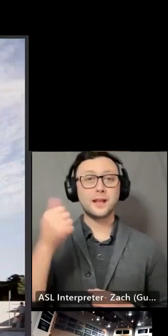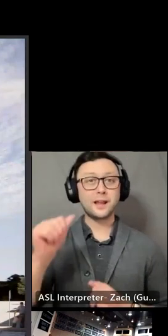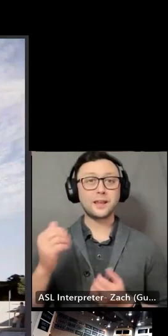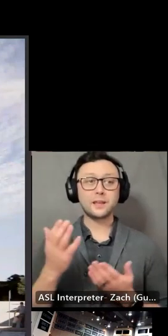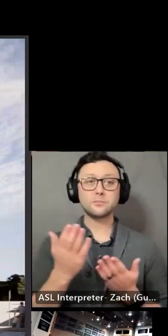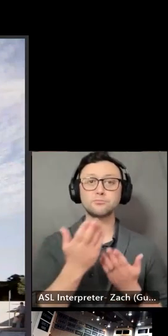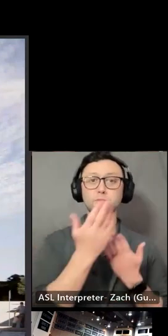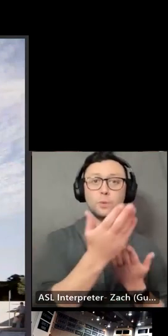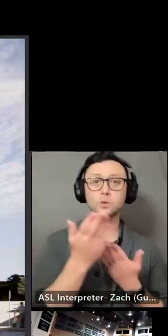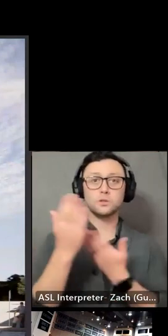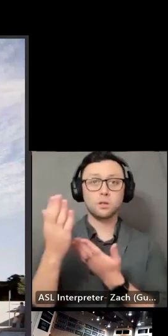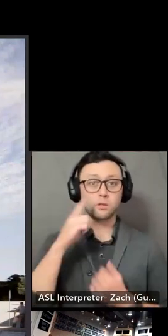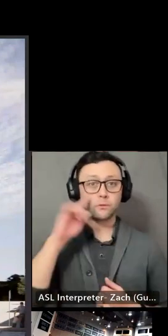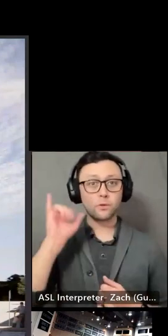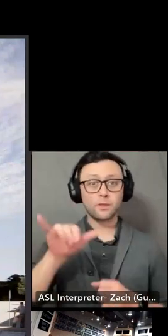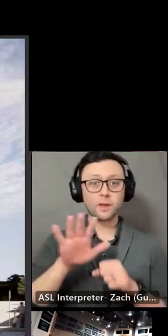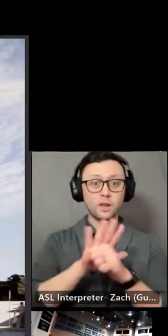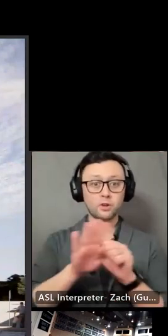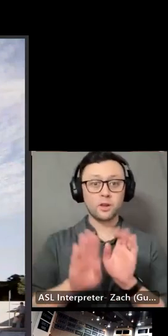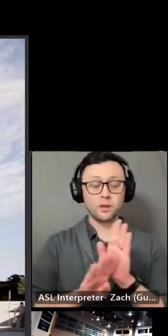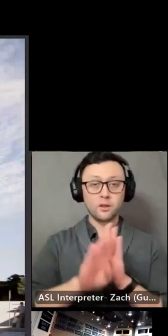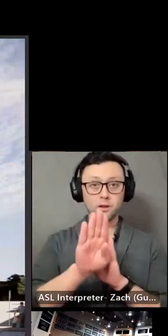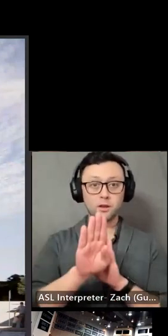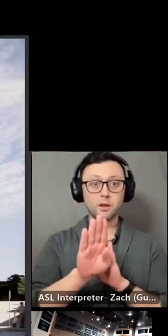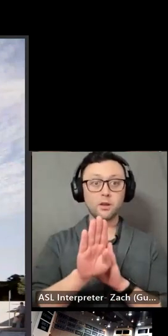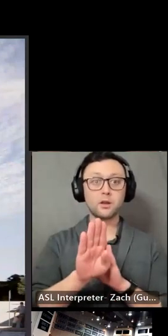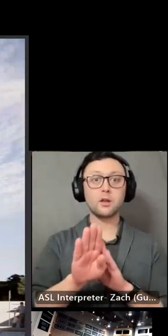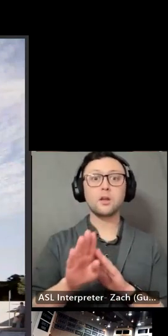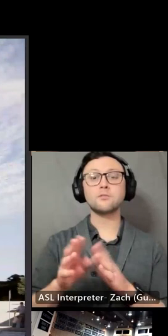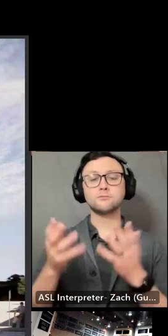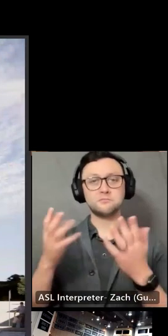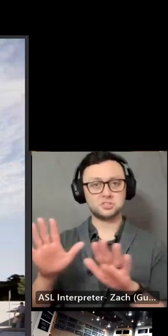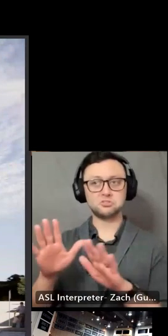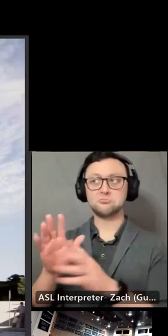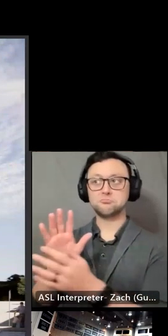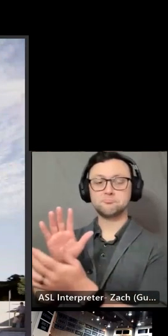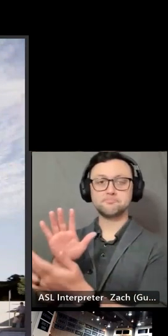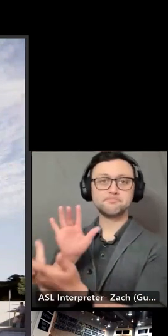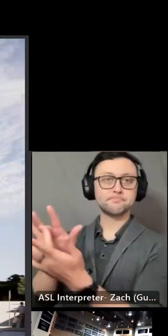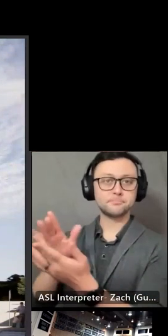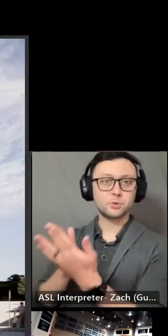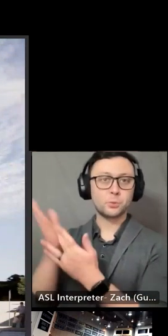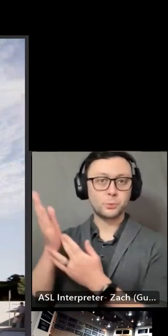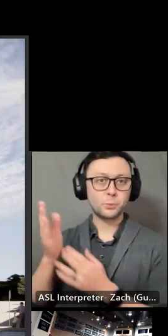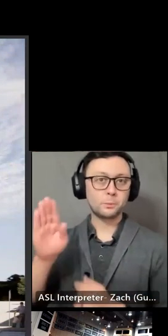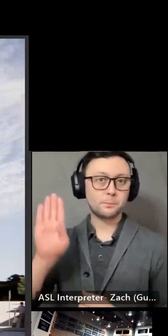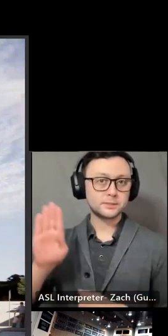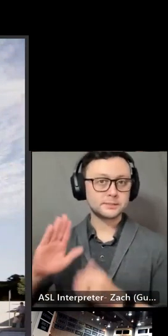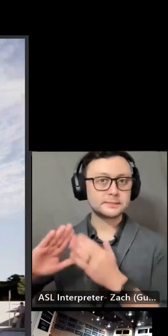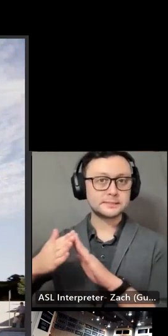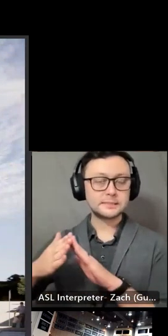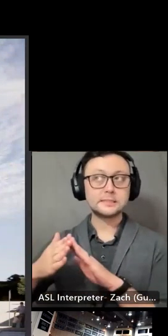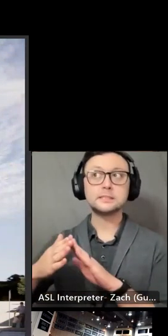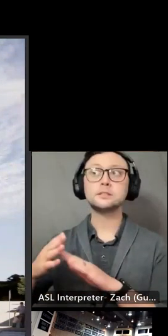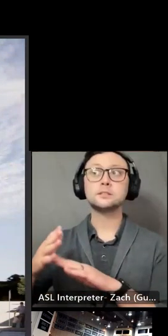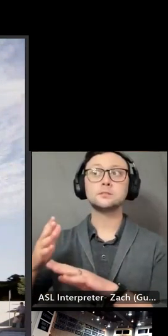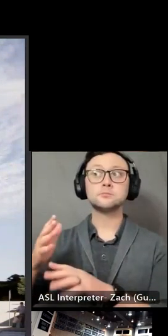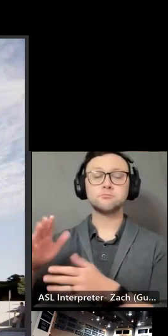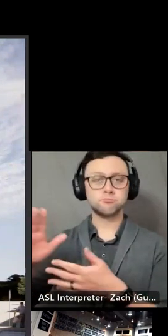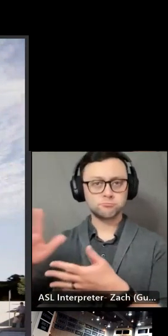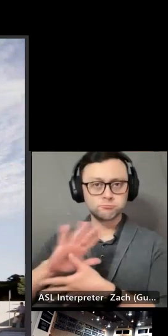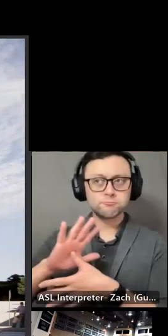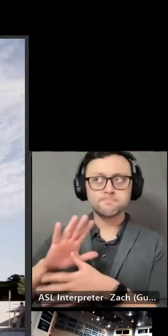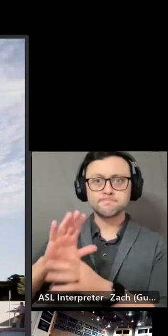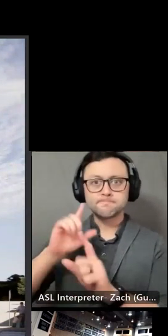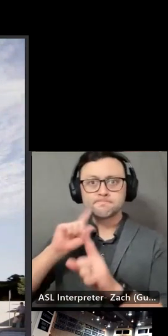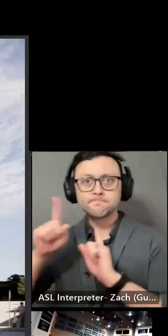will definitely be run through, you know, the City of Boston process that will, you know, prioritize, kind of establish an open